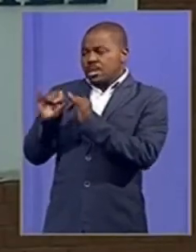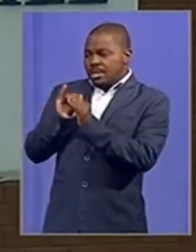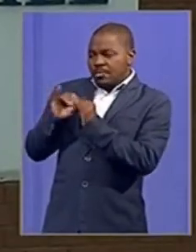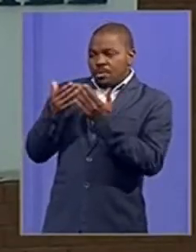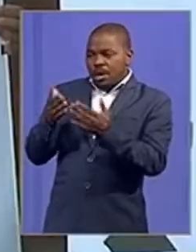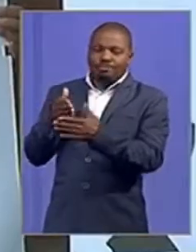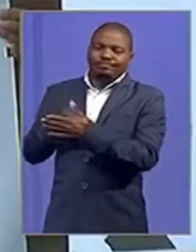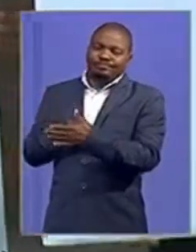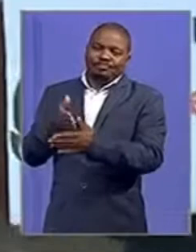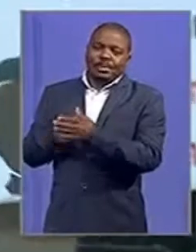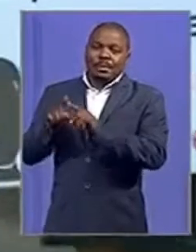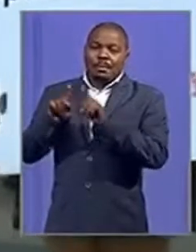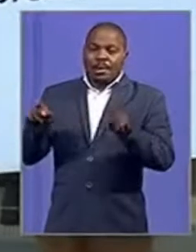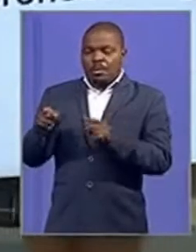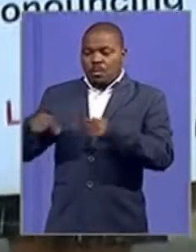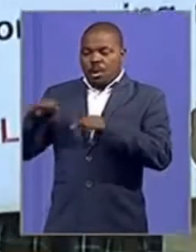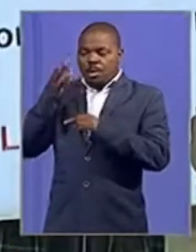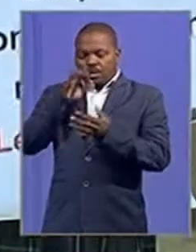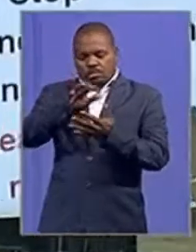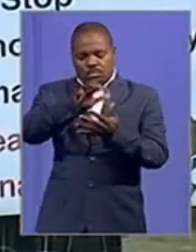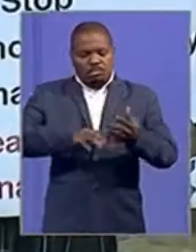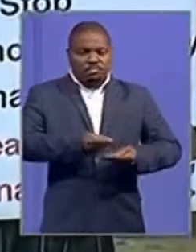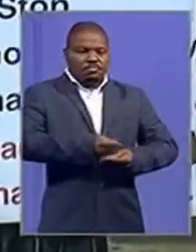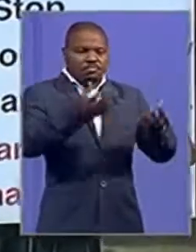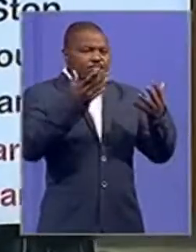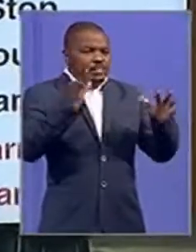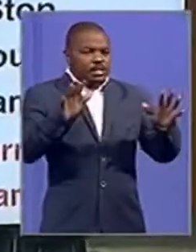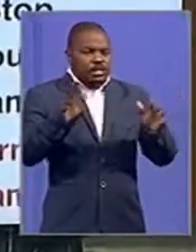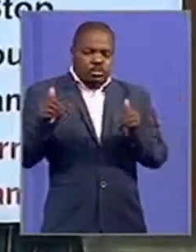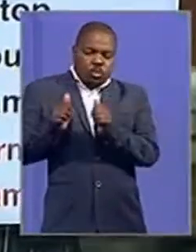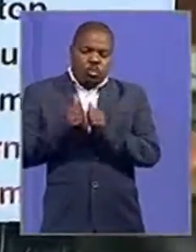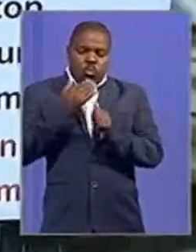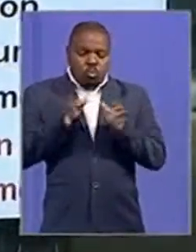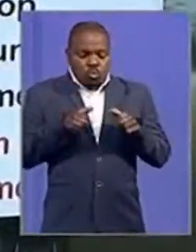tshwaela empa bja re bontšhitše setatamente ka tlhakanelo le komišene.